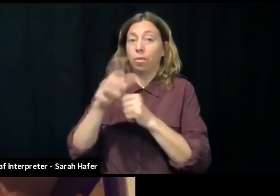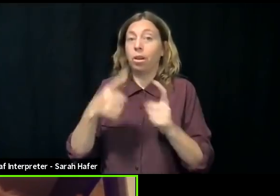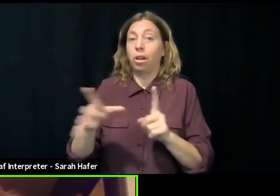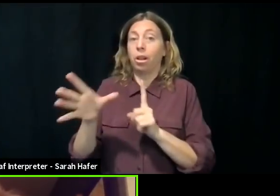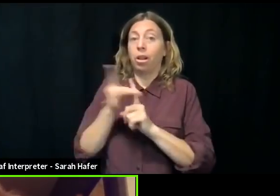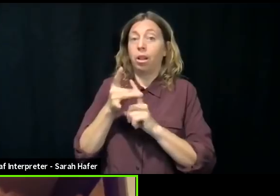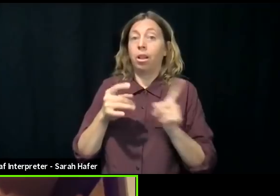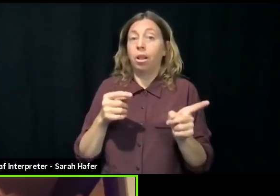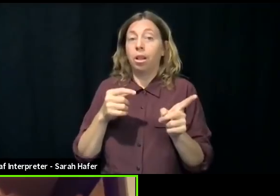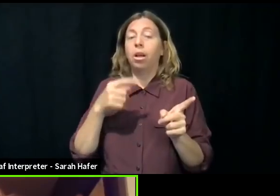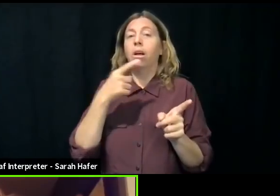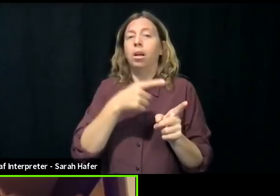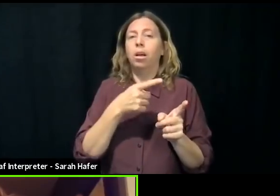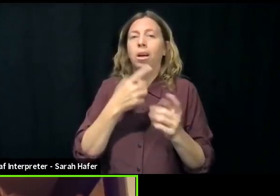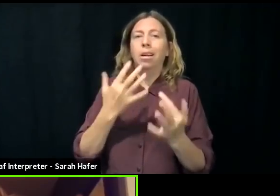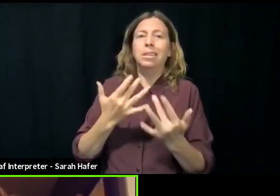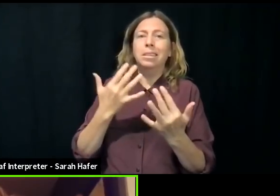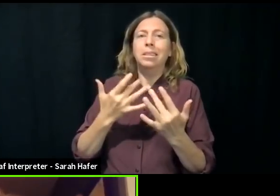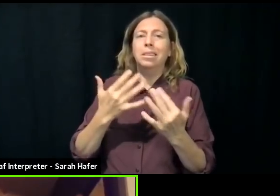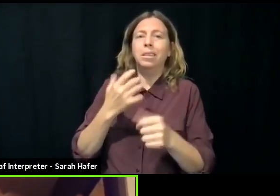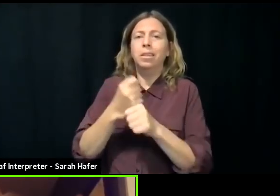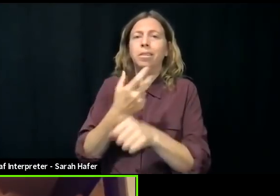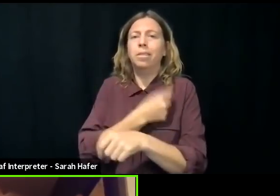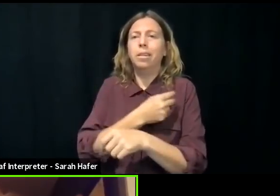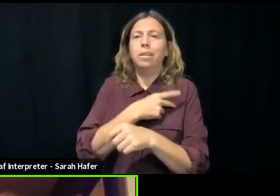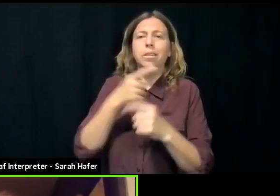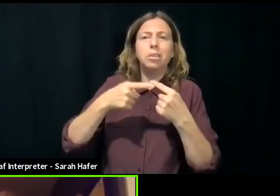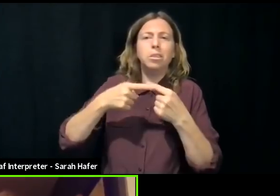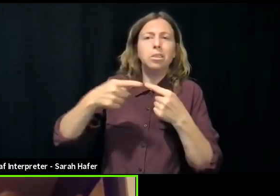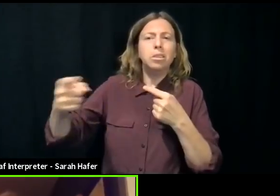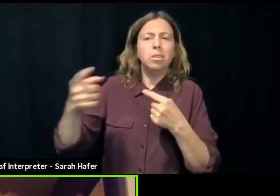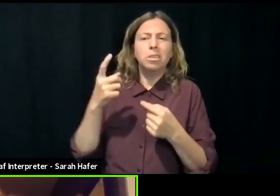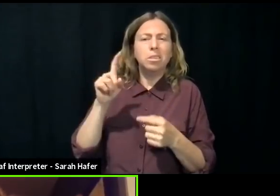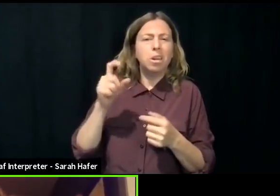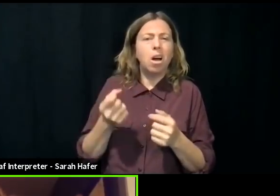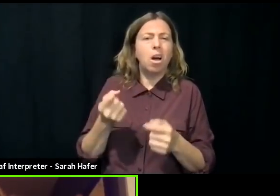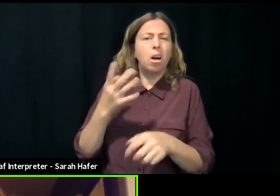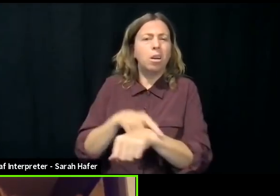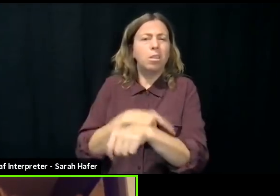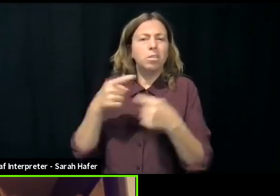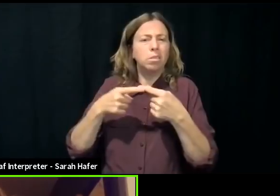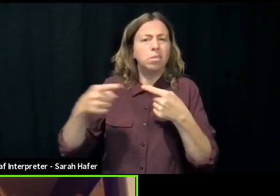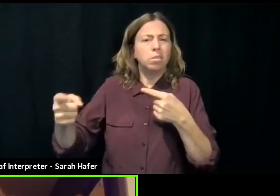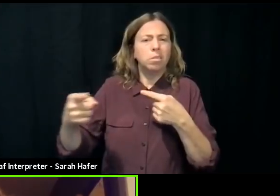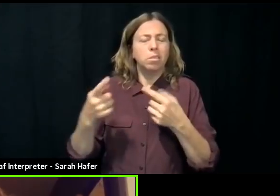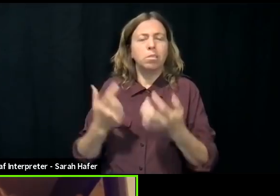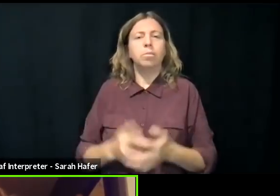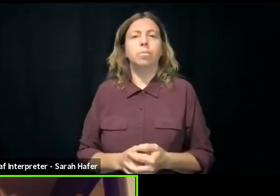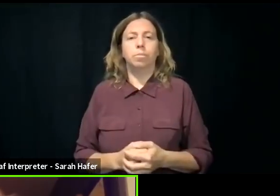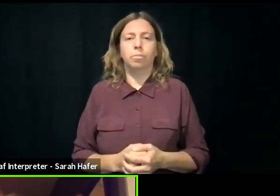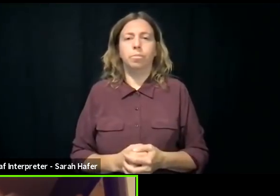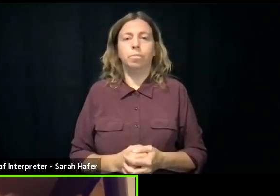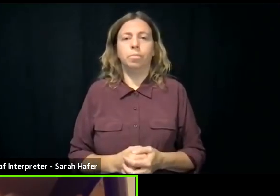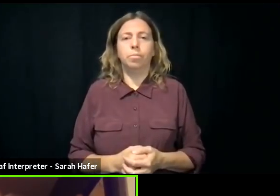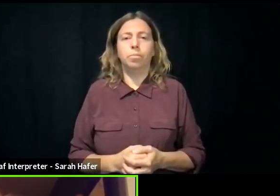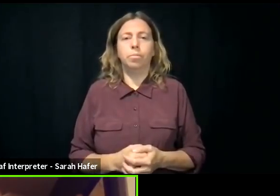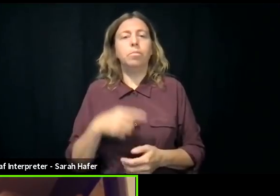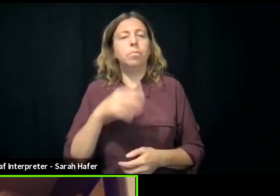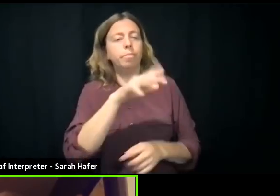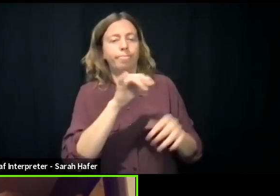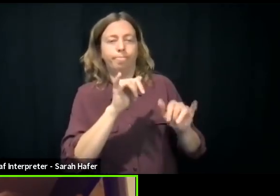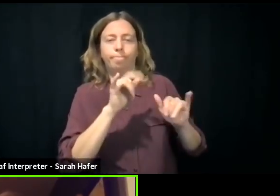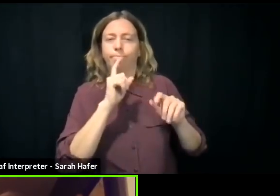I think some of that depends on whether or not you were treated with a medication called monoclonal antibodies.